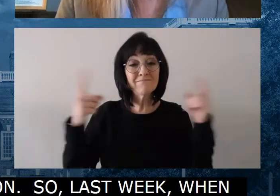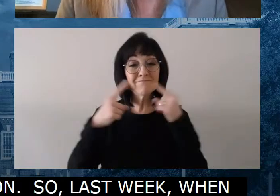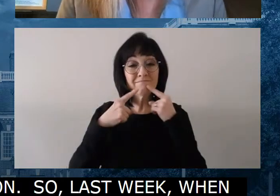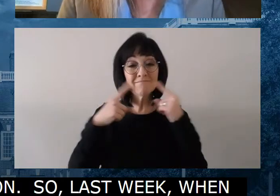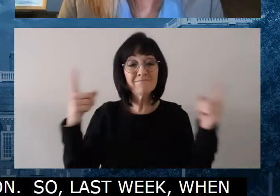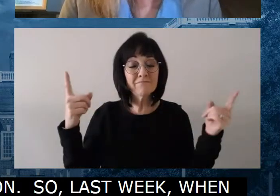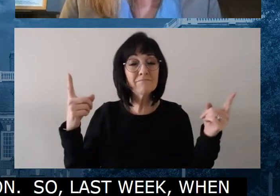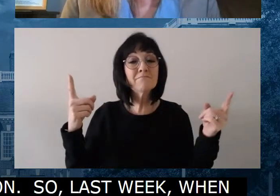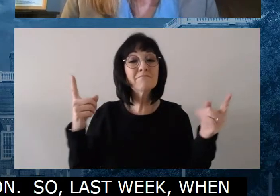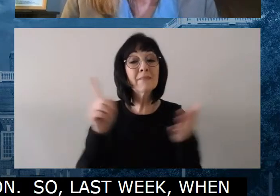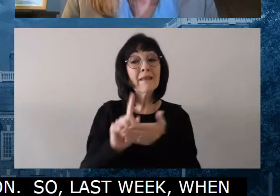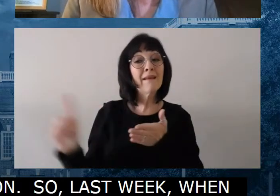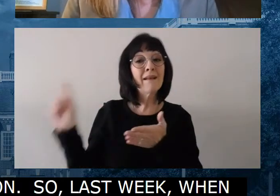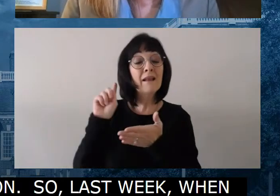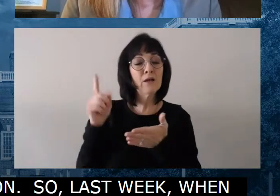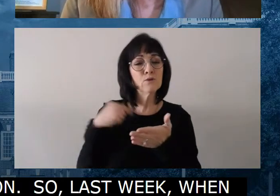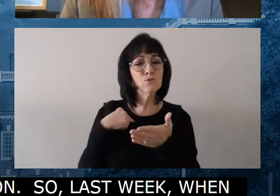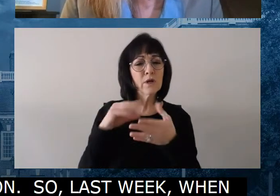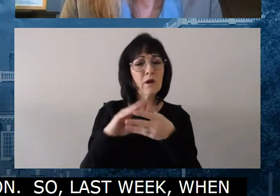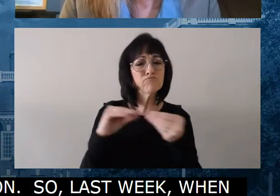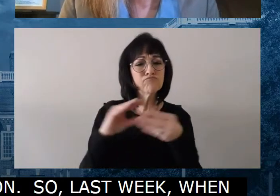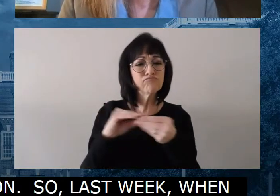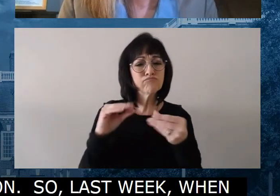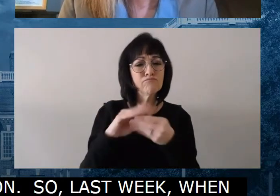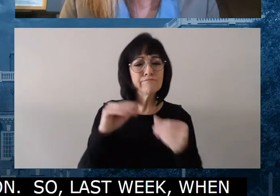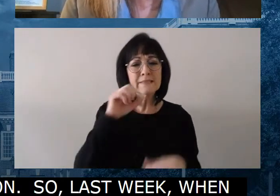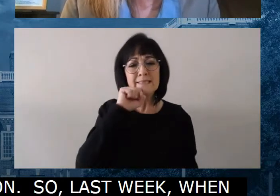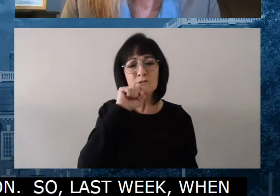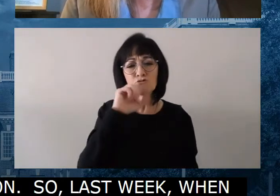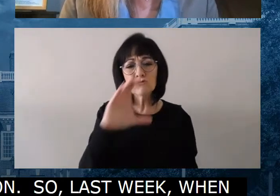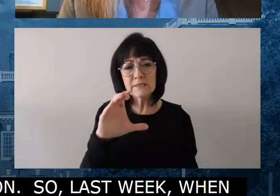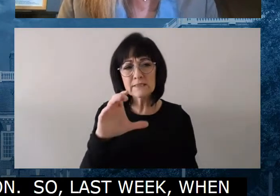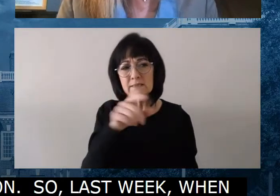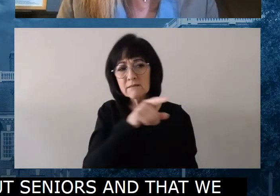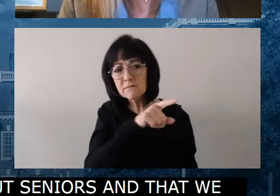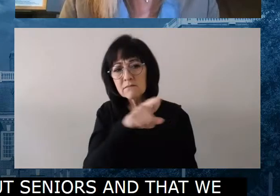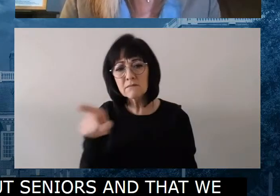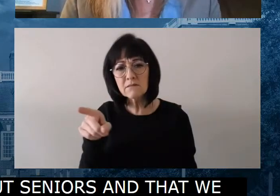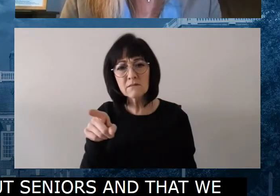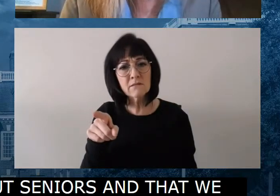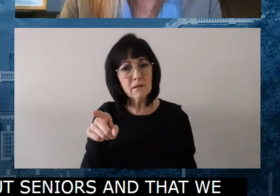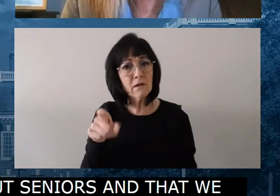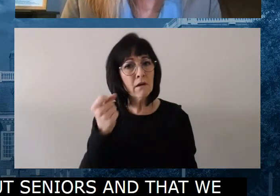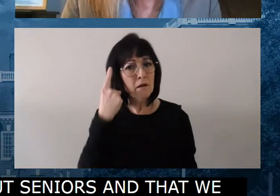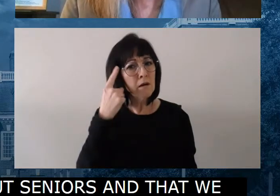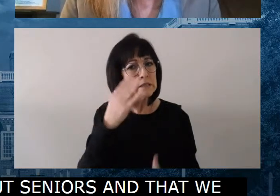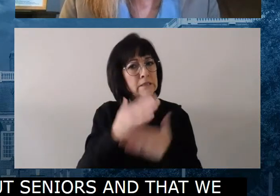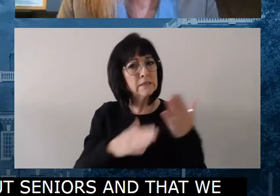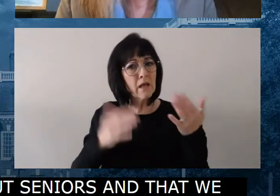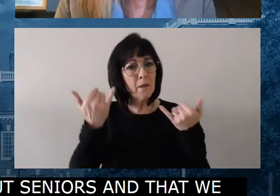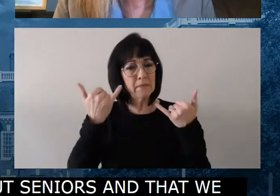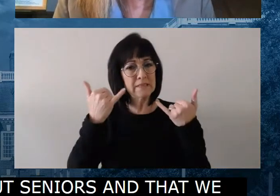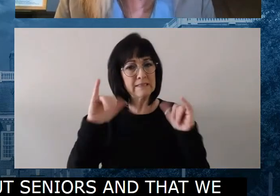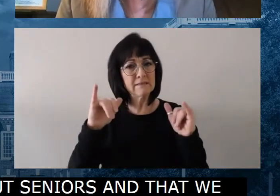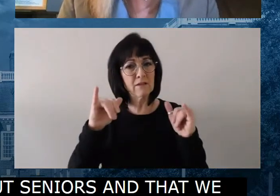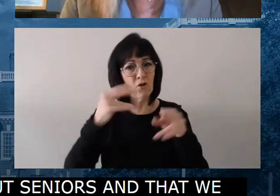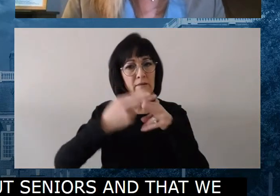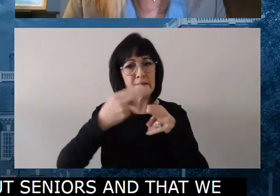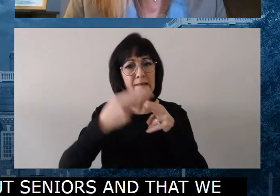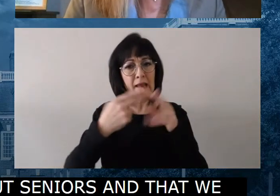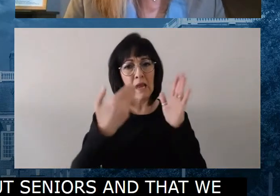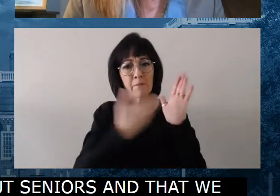seniors and that we still wanted to make sure that seniors, especially those on our waiting list, had an opportunity to